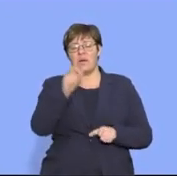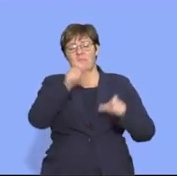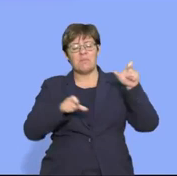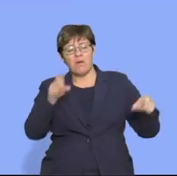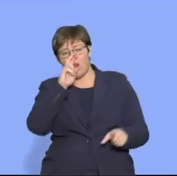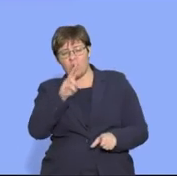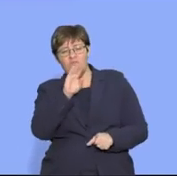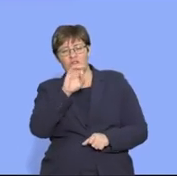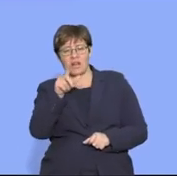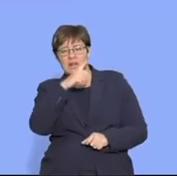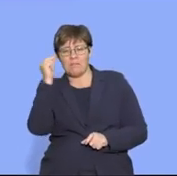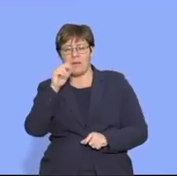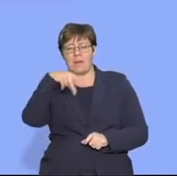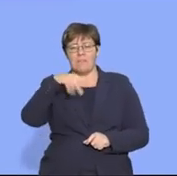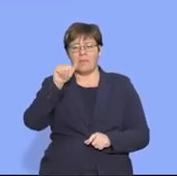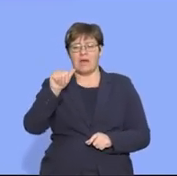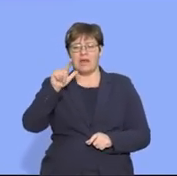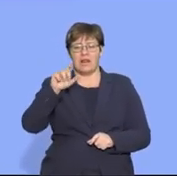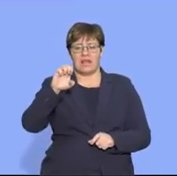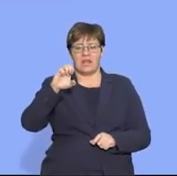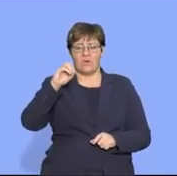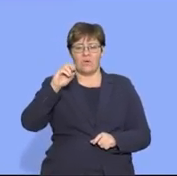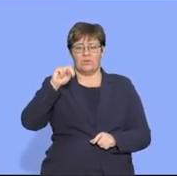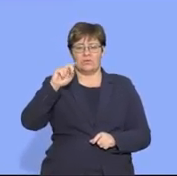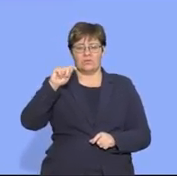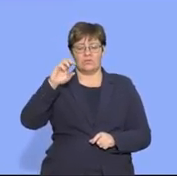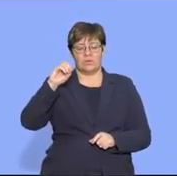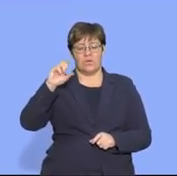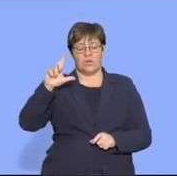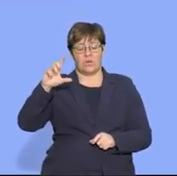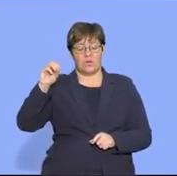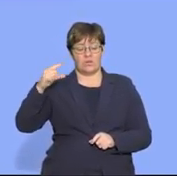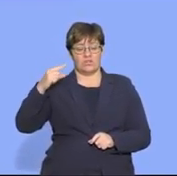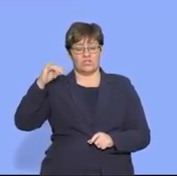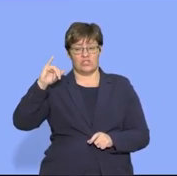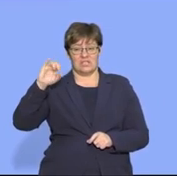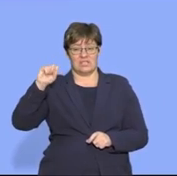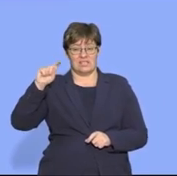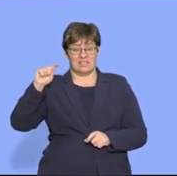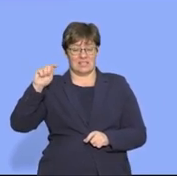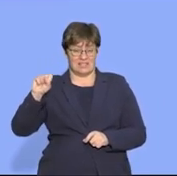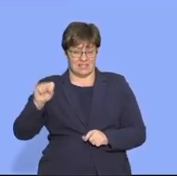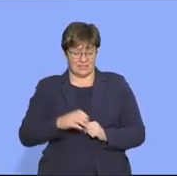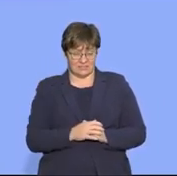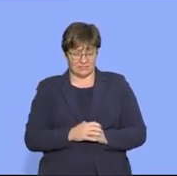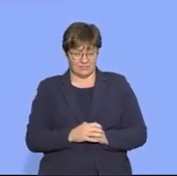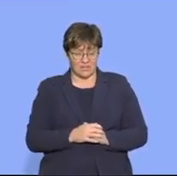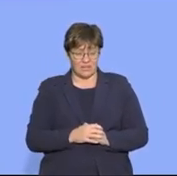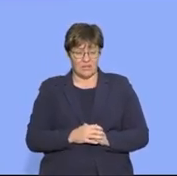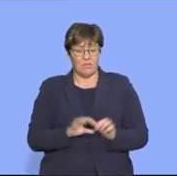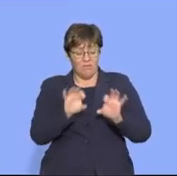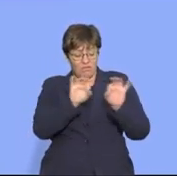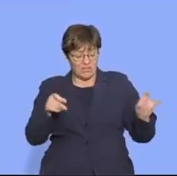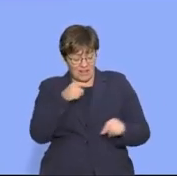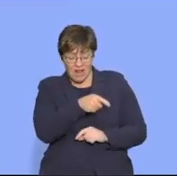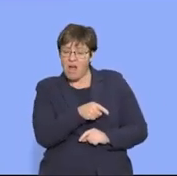who look at fossils are called paleontologists. And from a fossil bone like